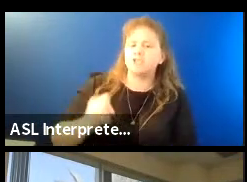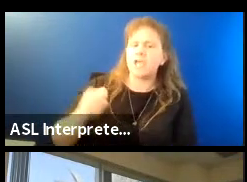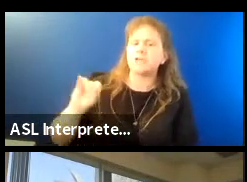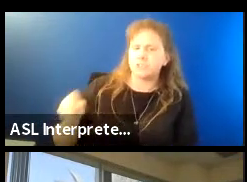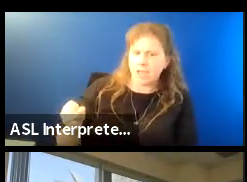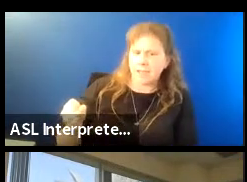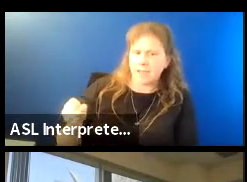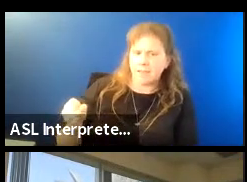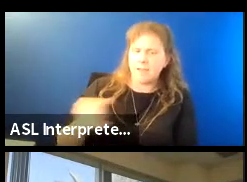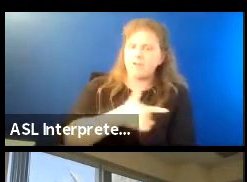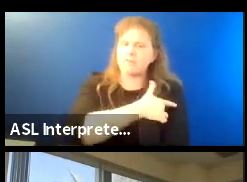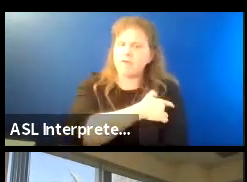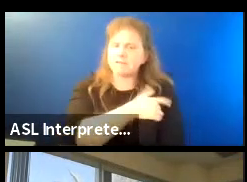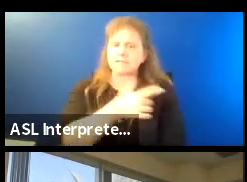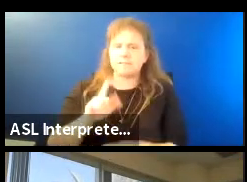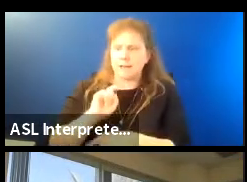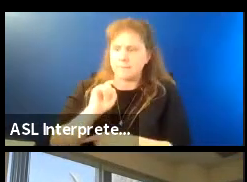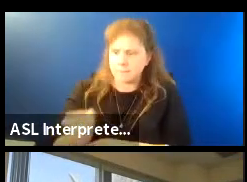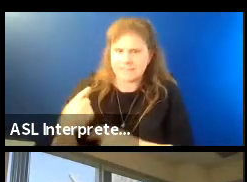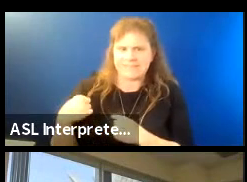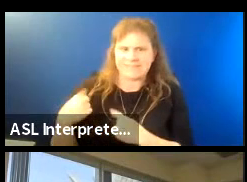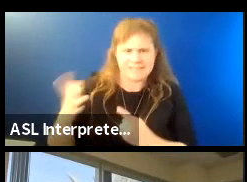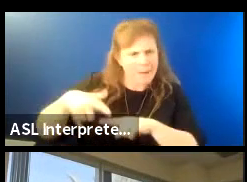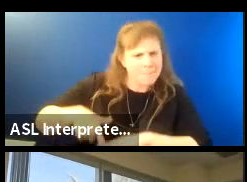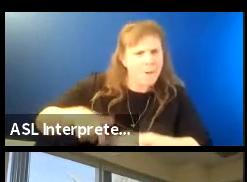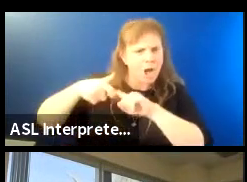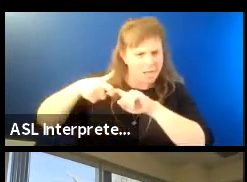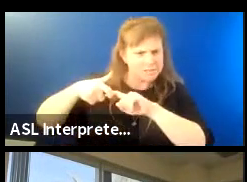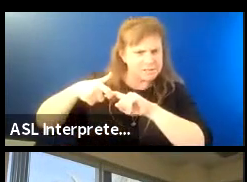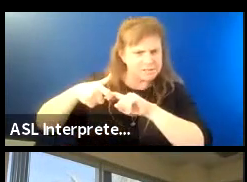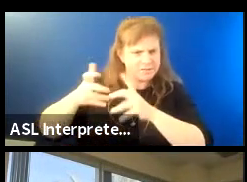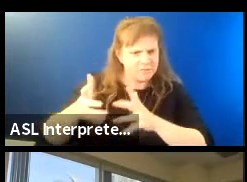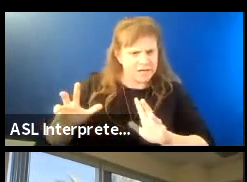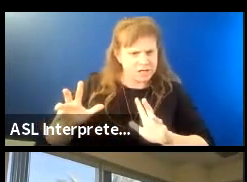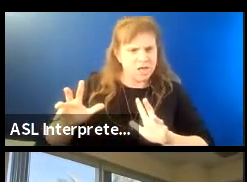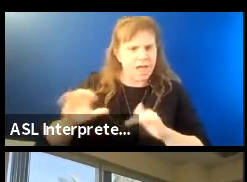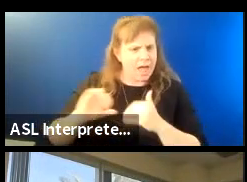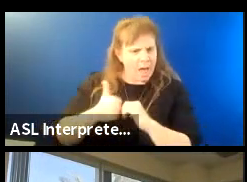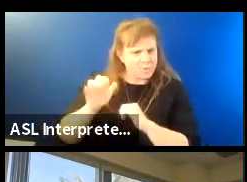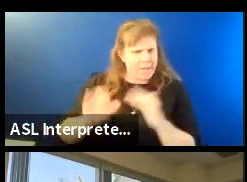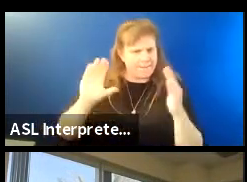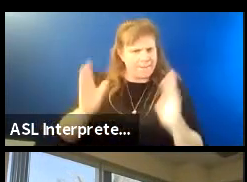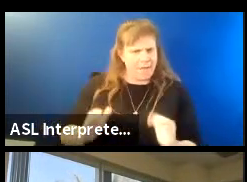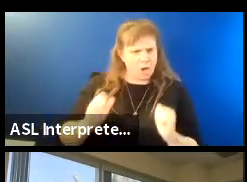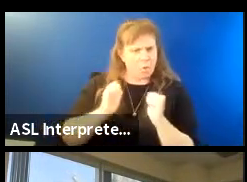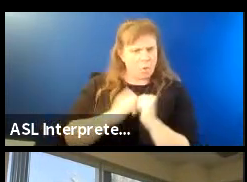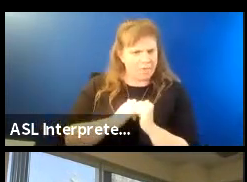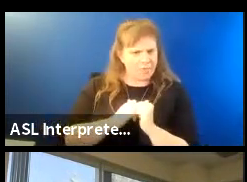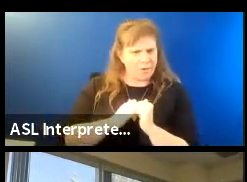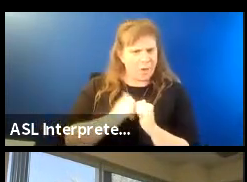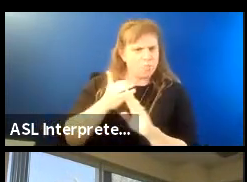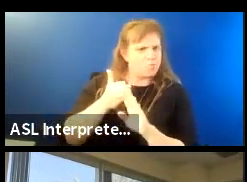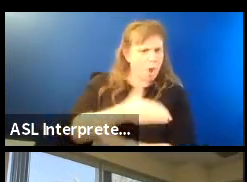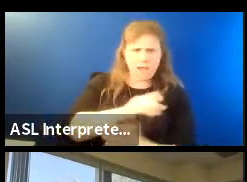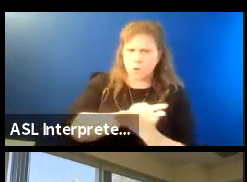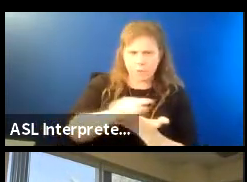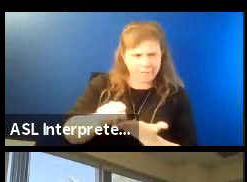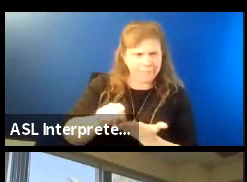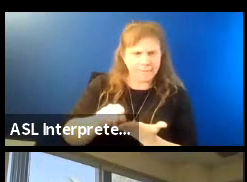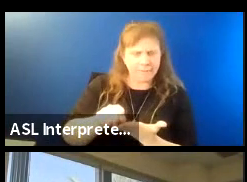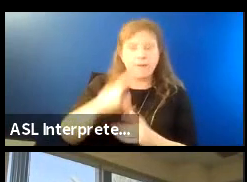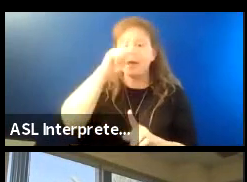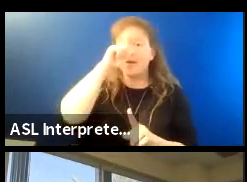been administered since the pause was lifted. And how does that compare to maybe like the prior week? Just